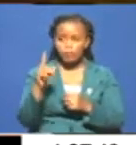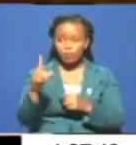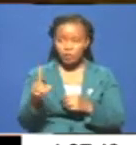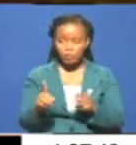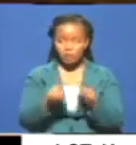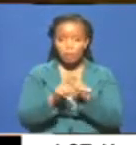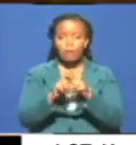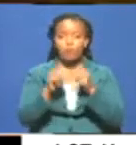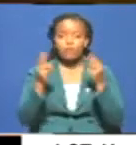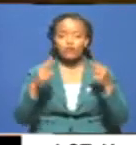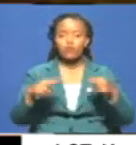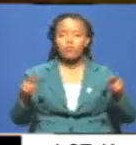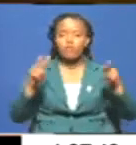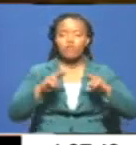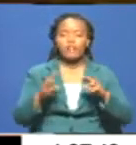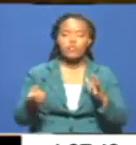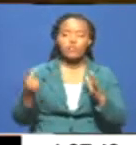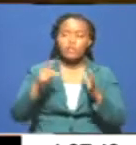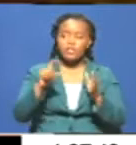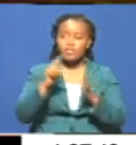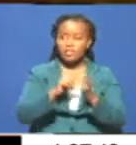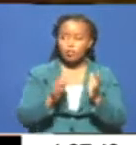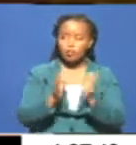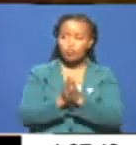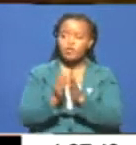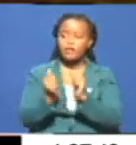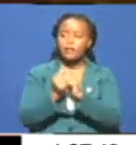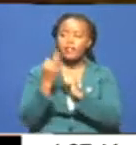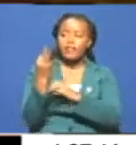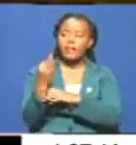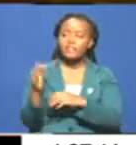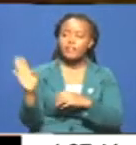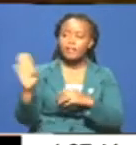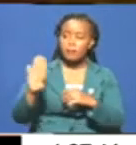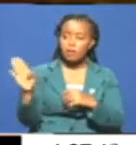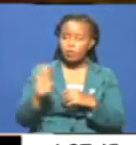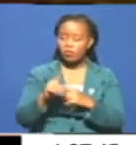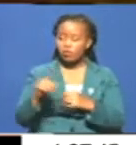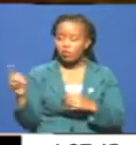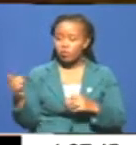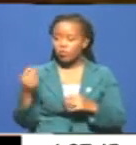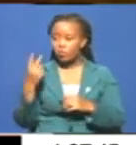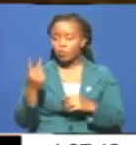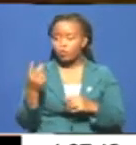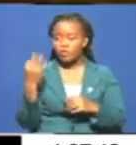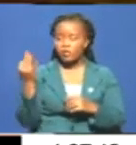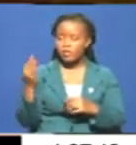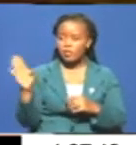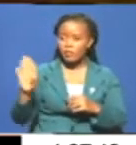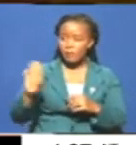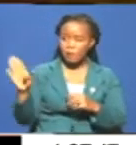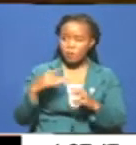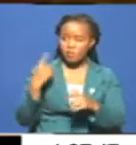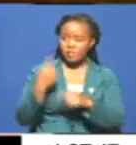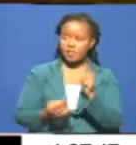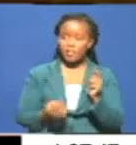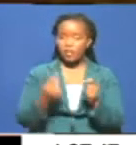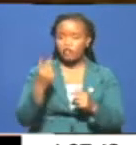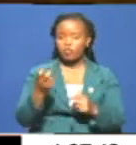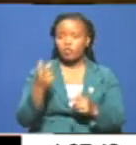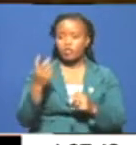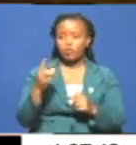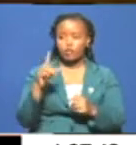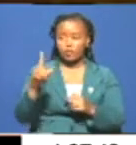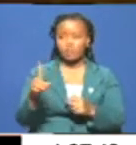from 13.9 billion shillings in 2020 to 23.78 billion shillings in 2021, with